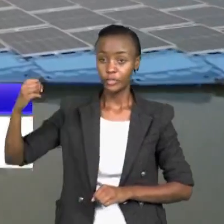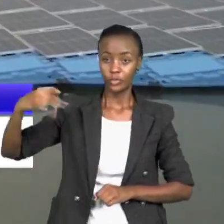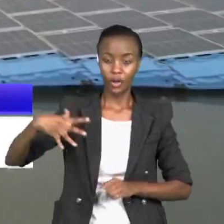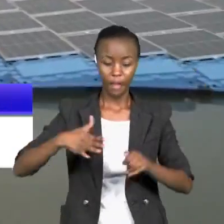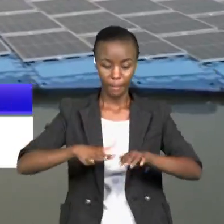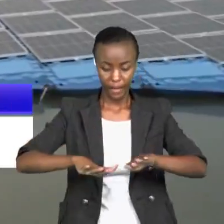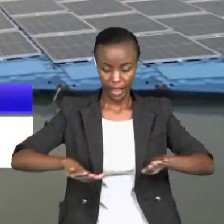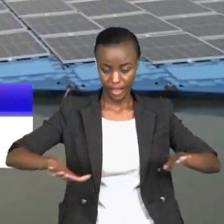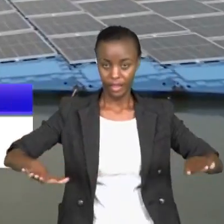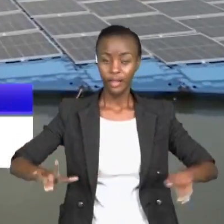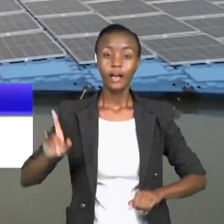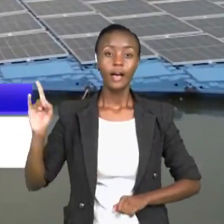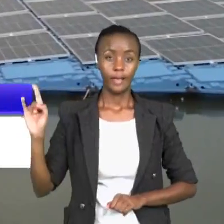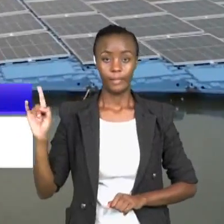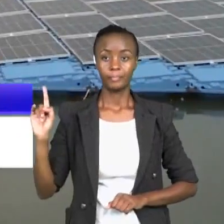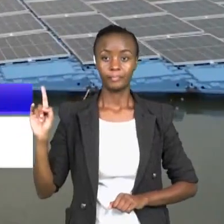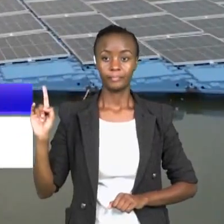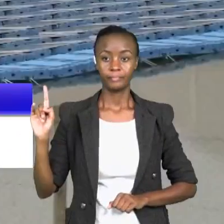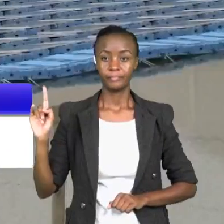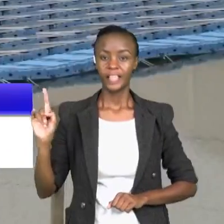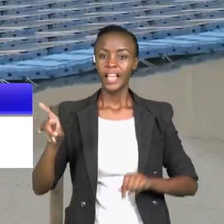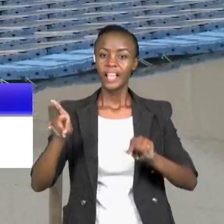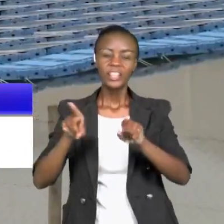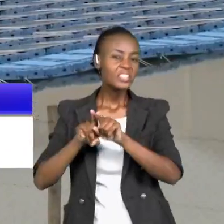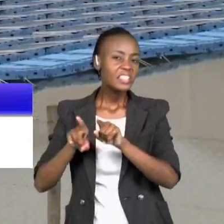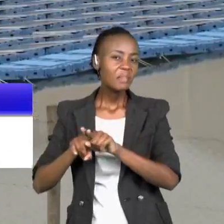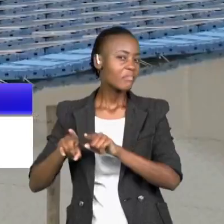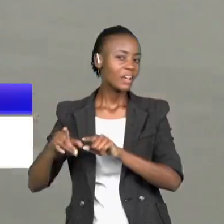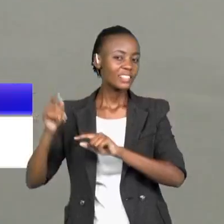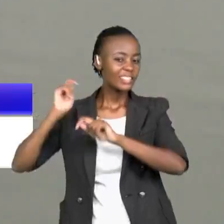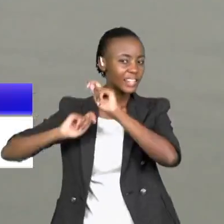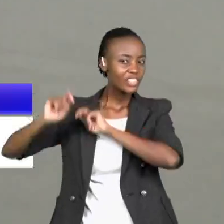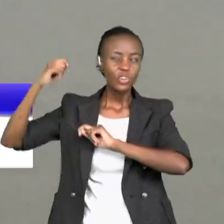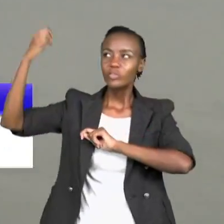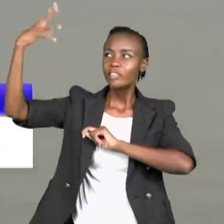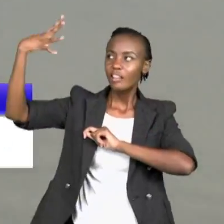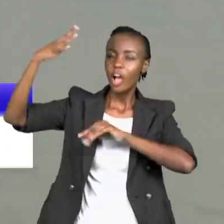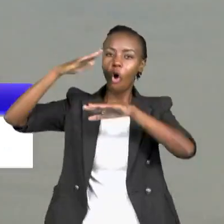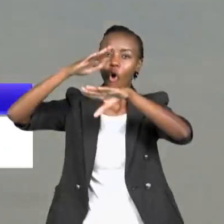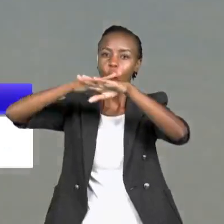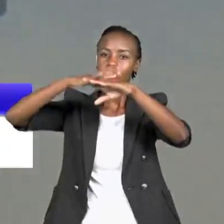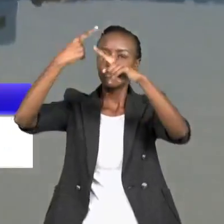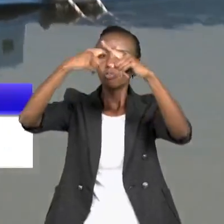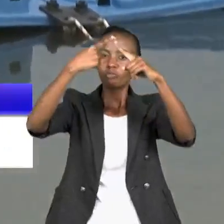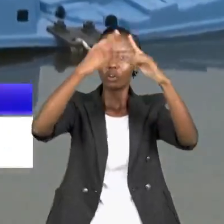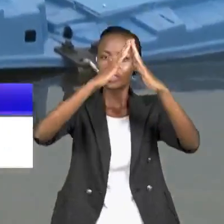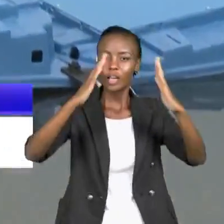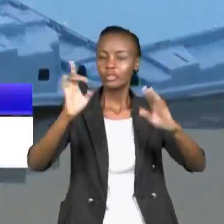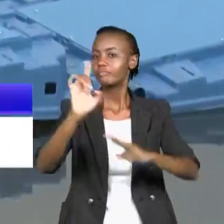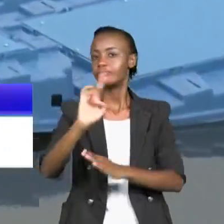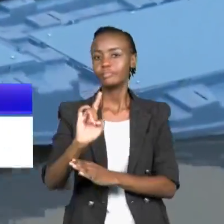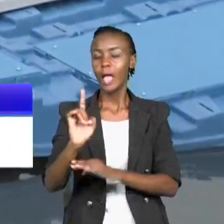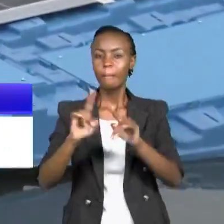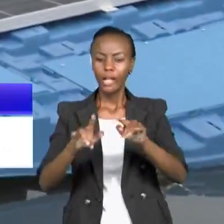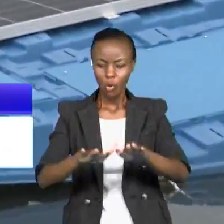equipment in the flower farm is not fixed like traditional solar panels. Instead, it floats on the water body of the farm's